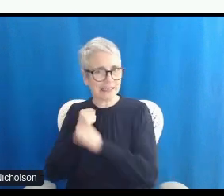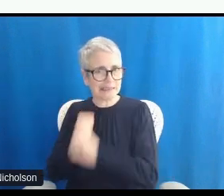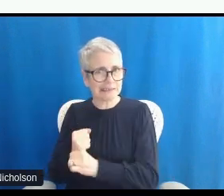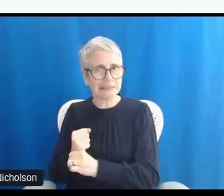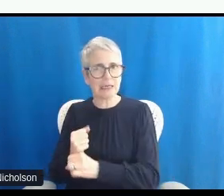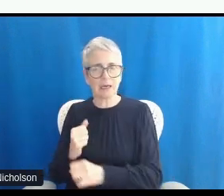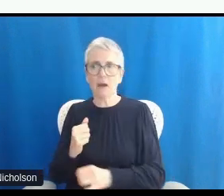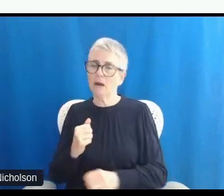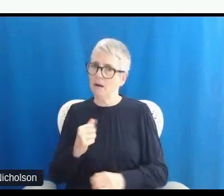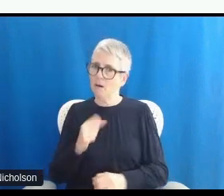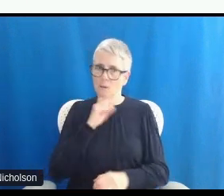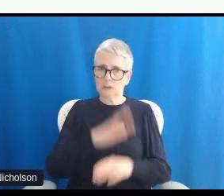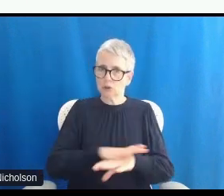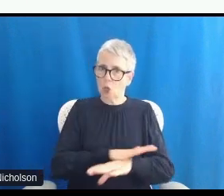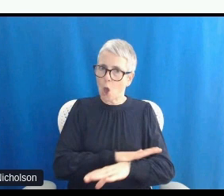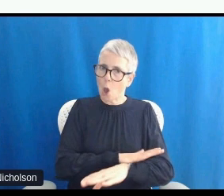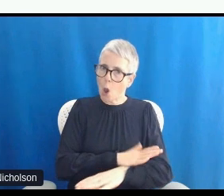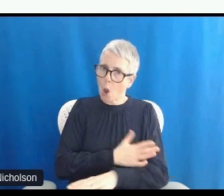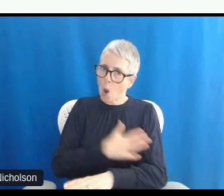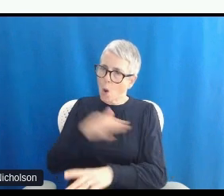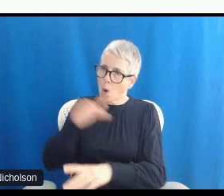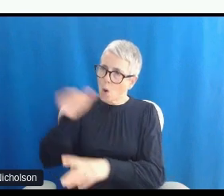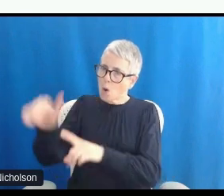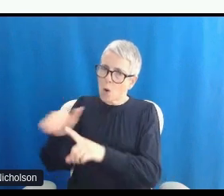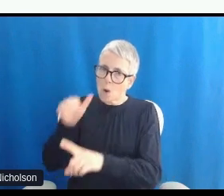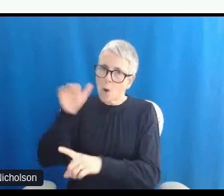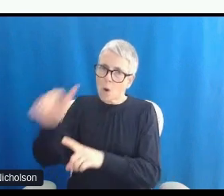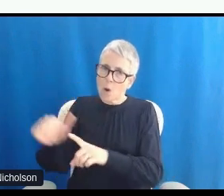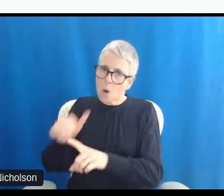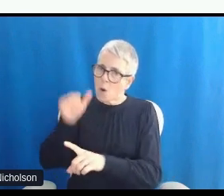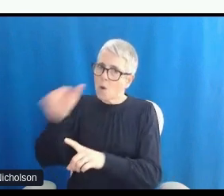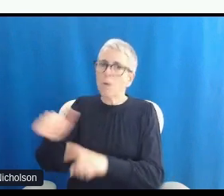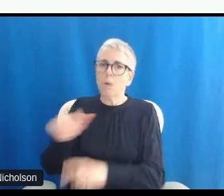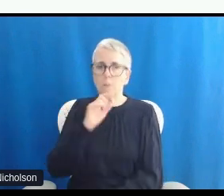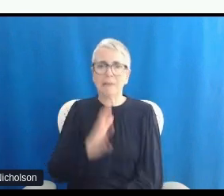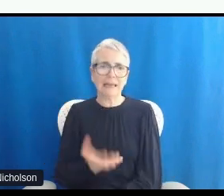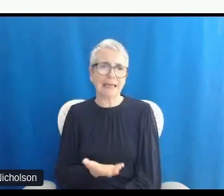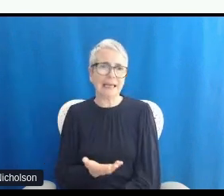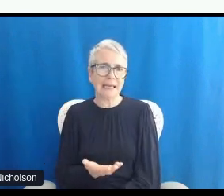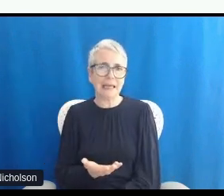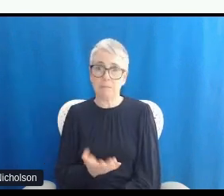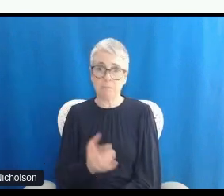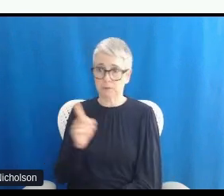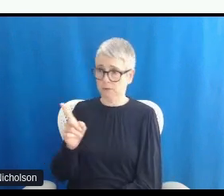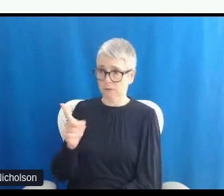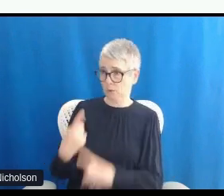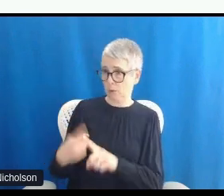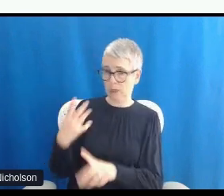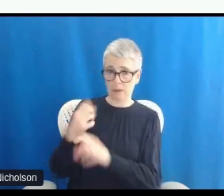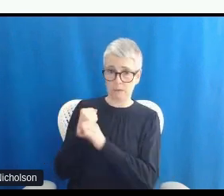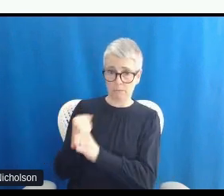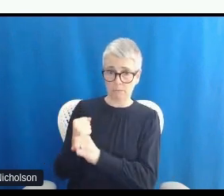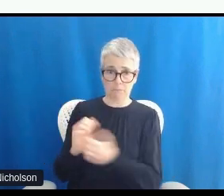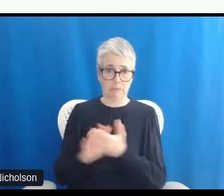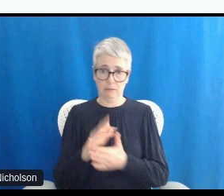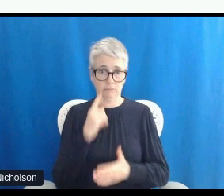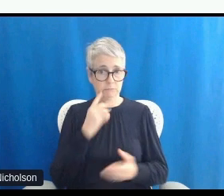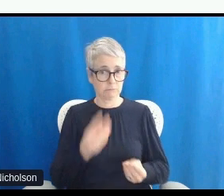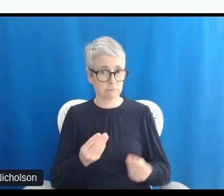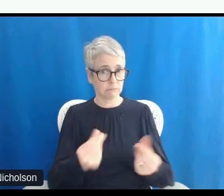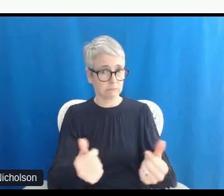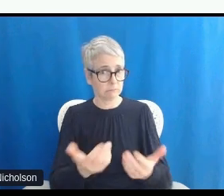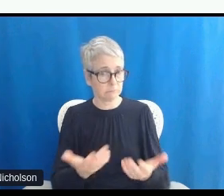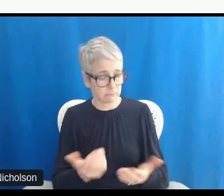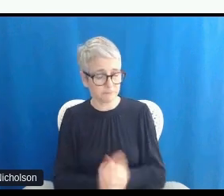of impact that we've got across the whole company. I'll just add on that one as well. Part of